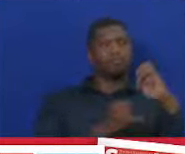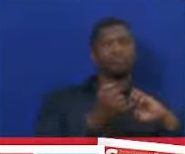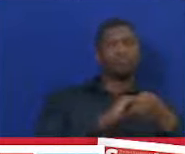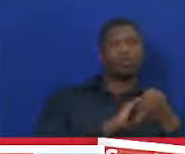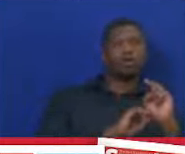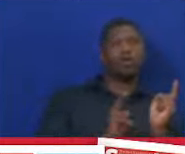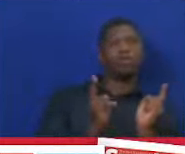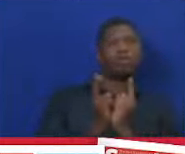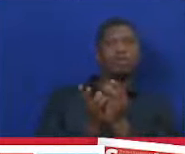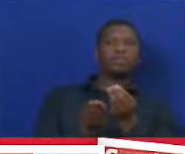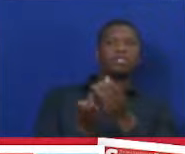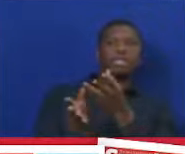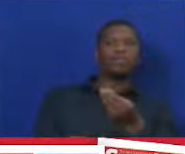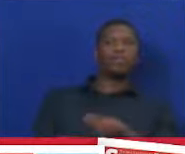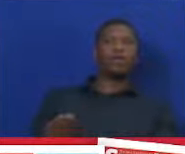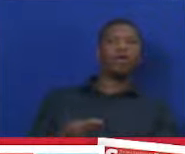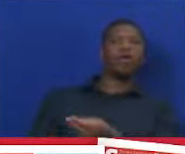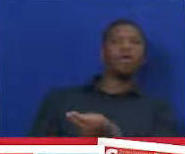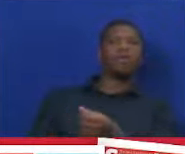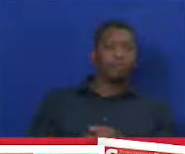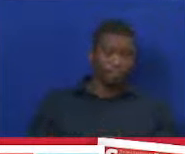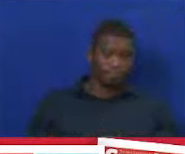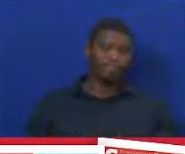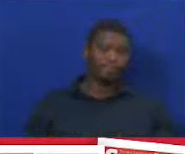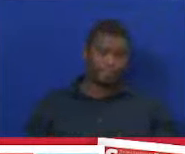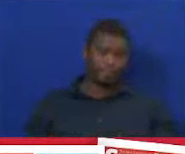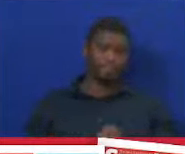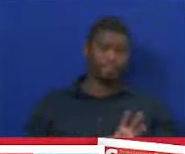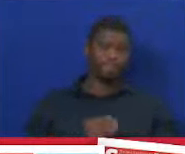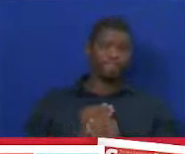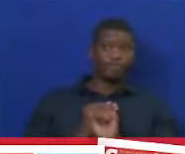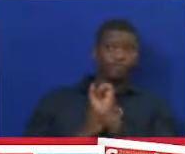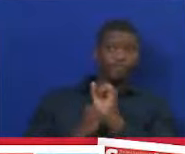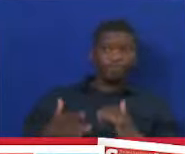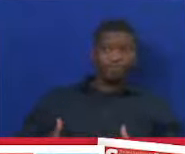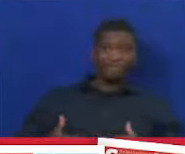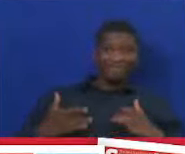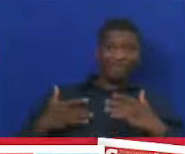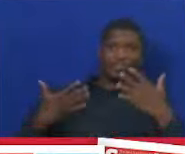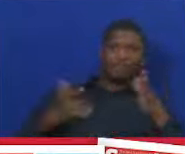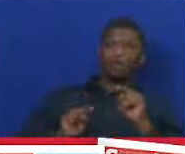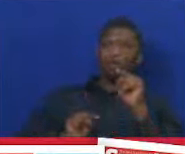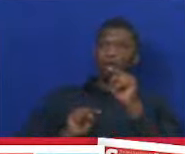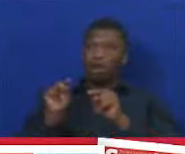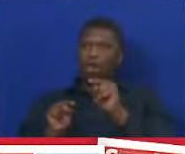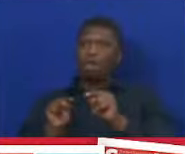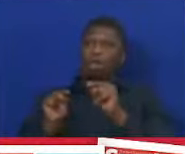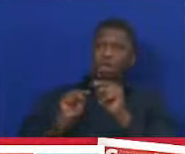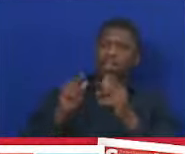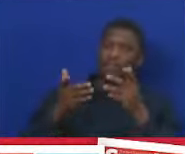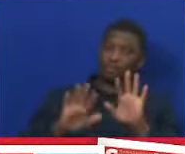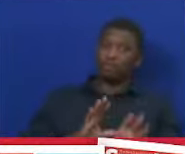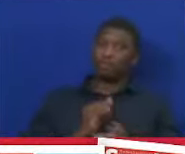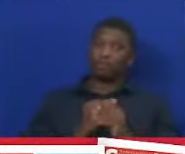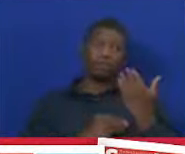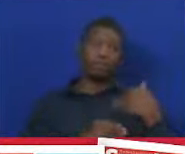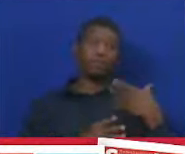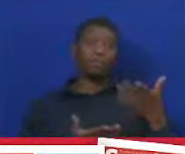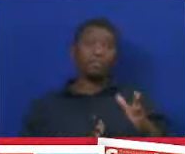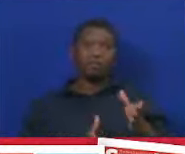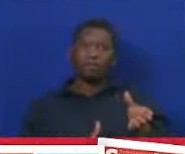been threats to their lives. And at the time, I learned also that they